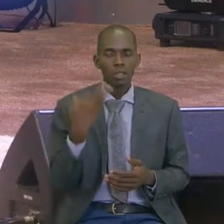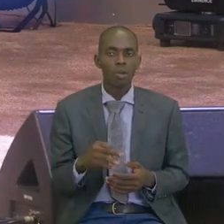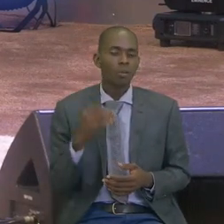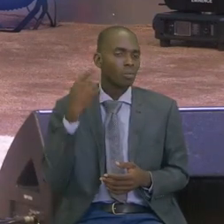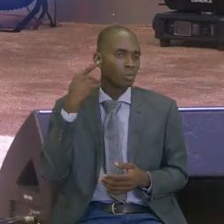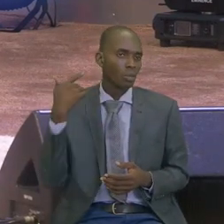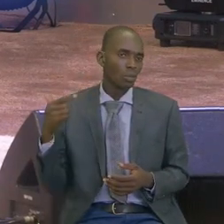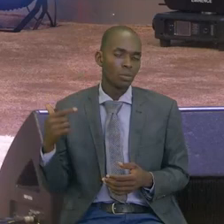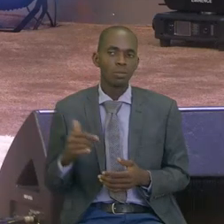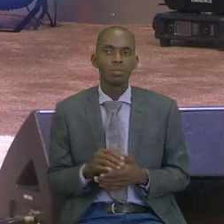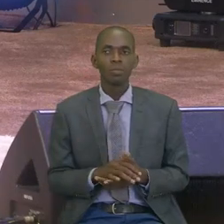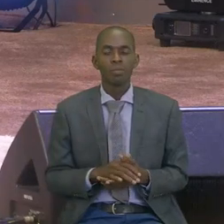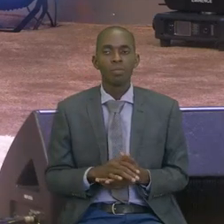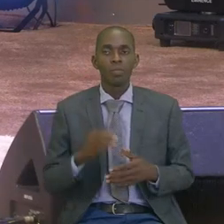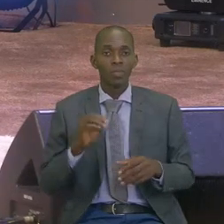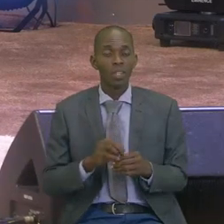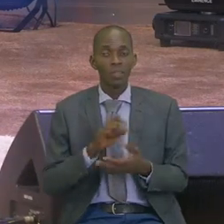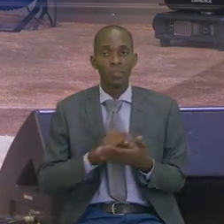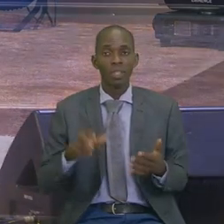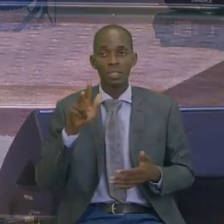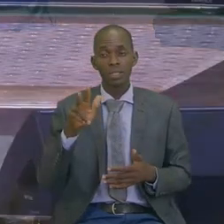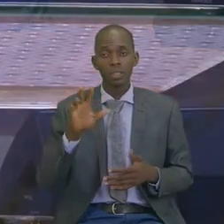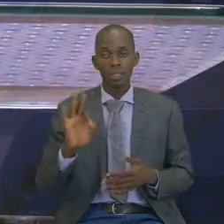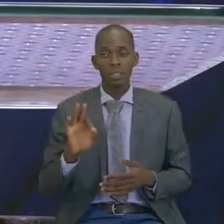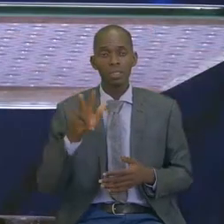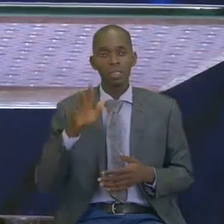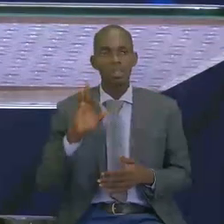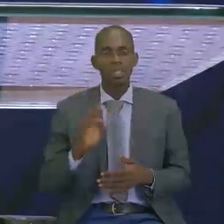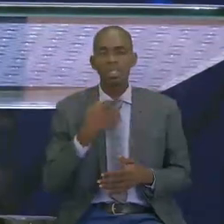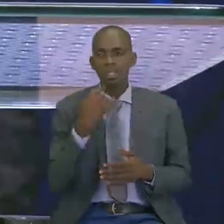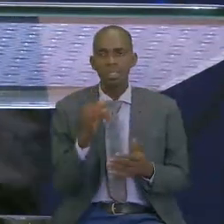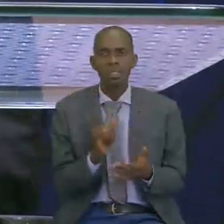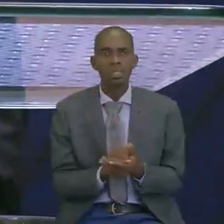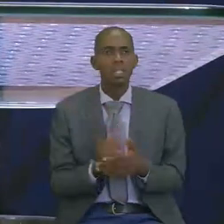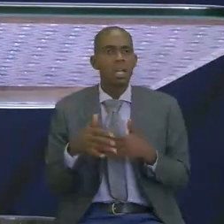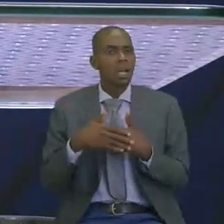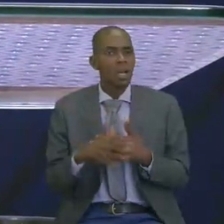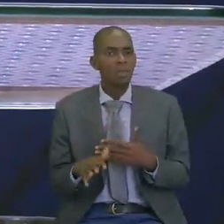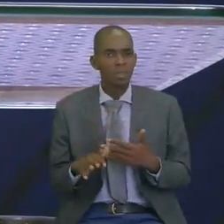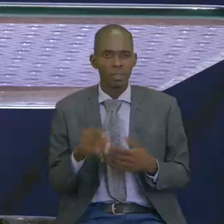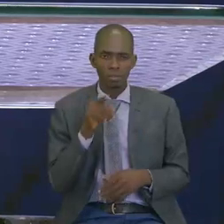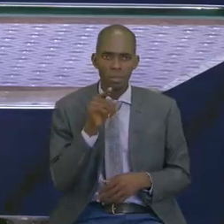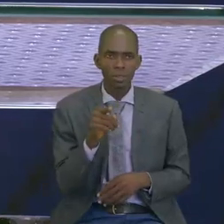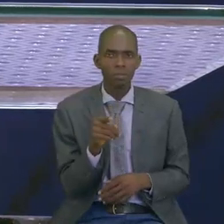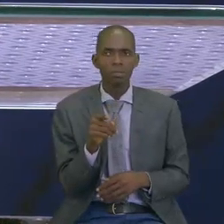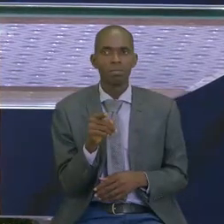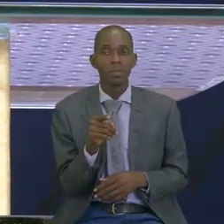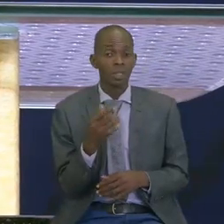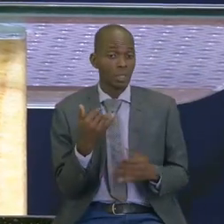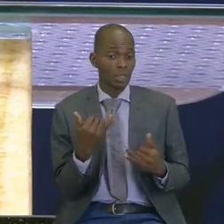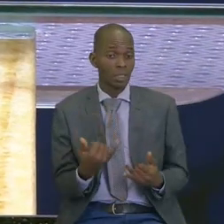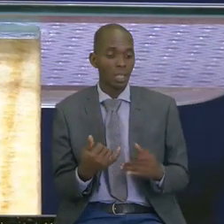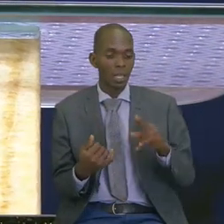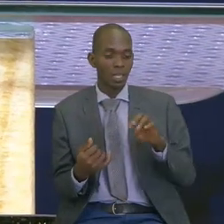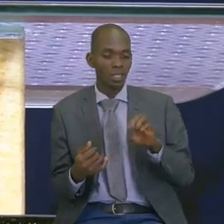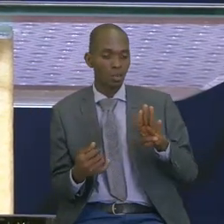of gold. Verse 39. In verse 39 it says, and after thee. Now, Nebuchadnezzar did not